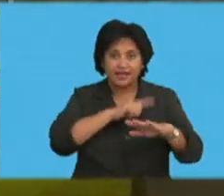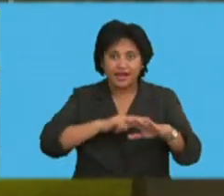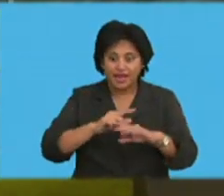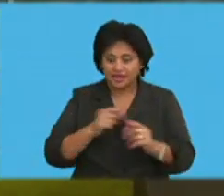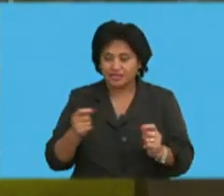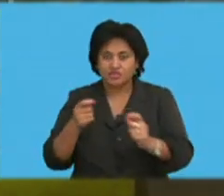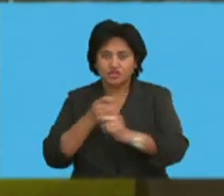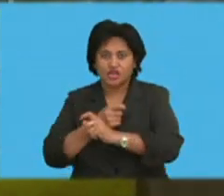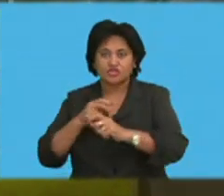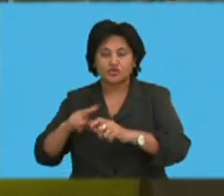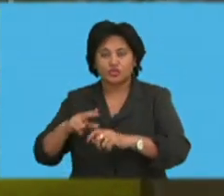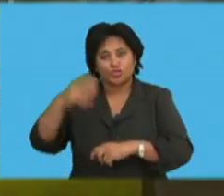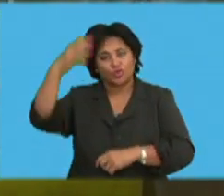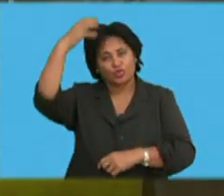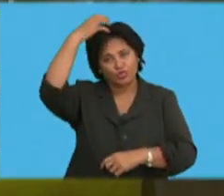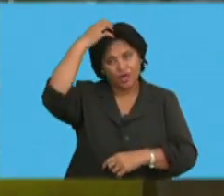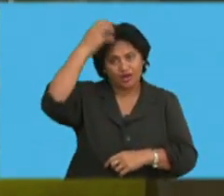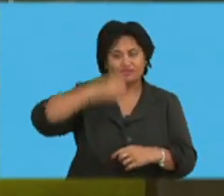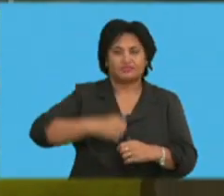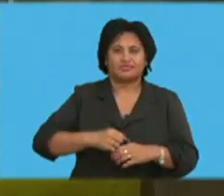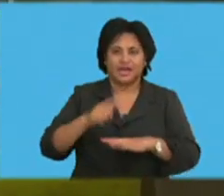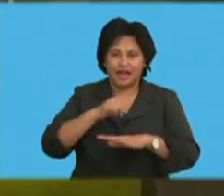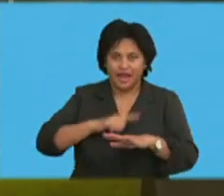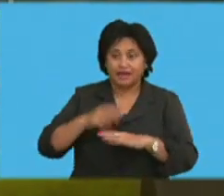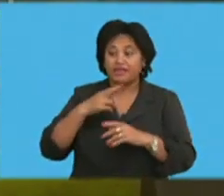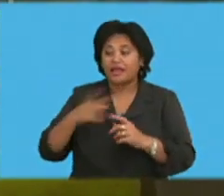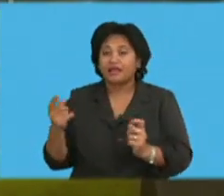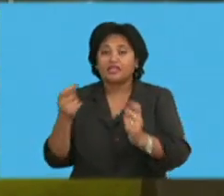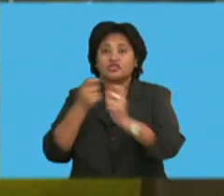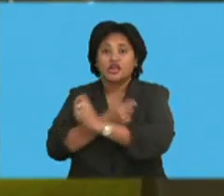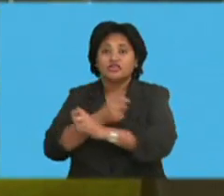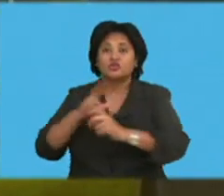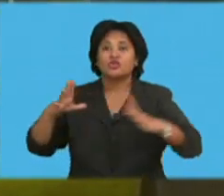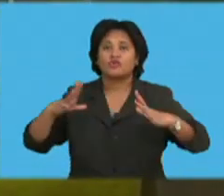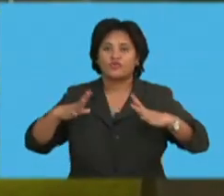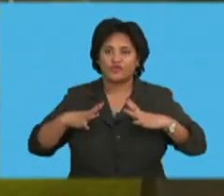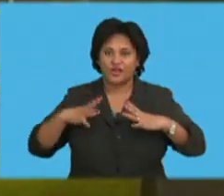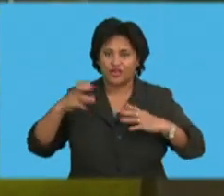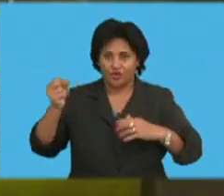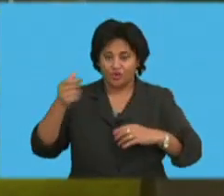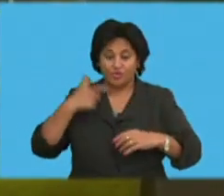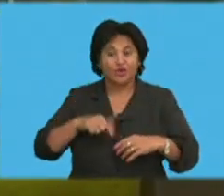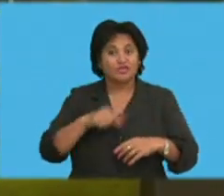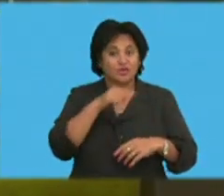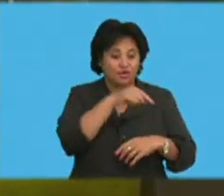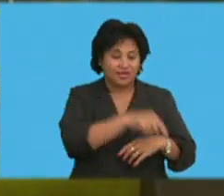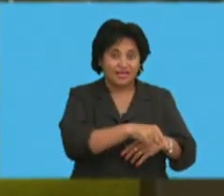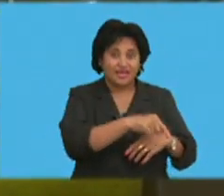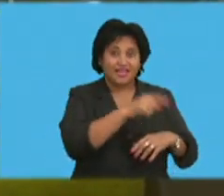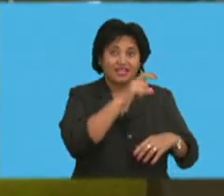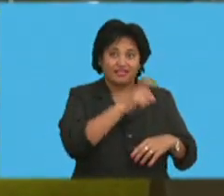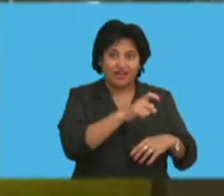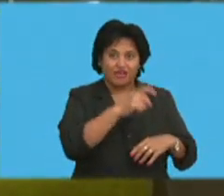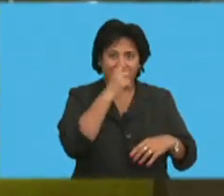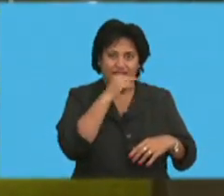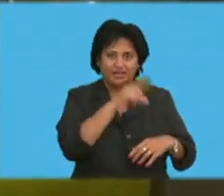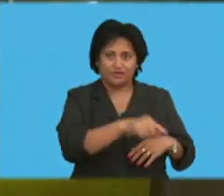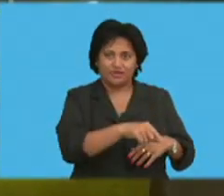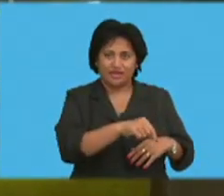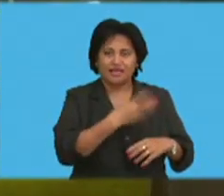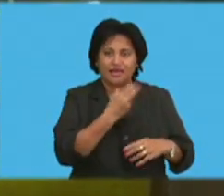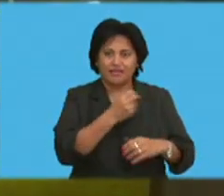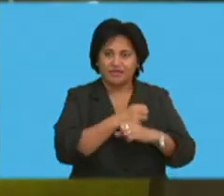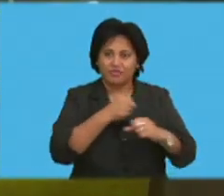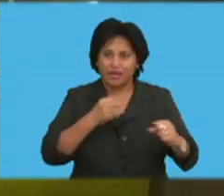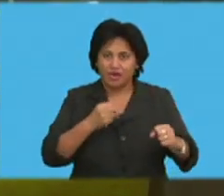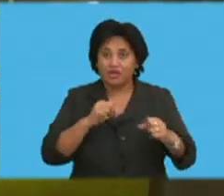a conversion to become freehold land. Because only the Crown can do that in those days, now obviously the state can only